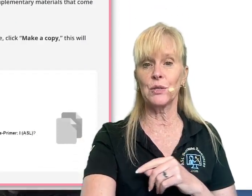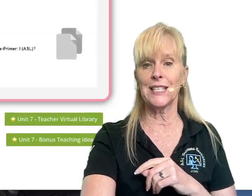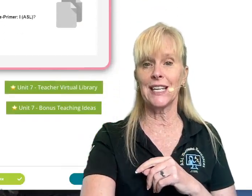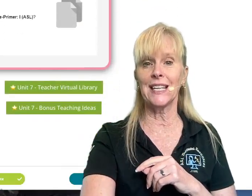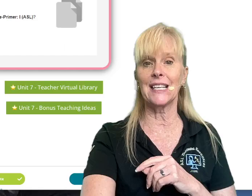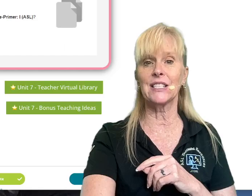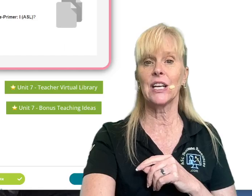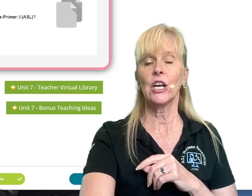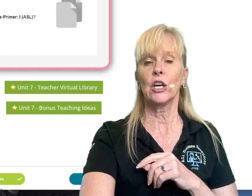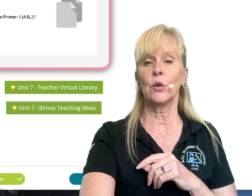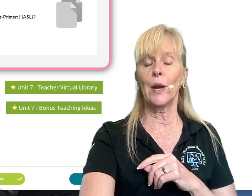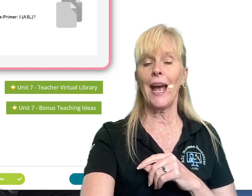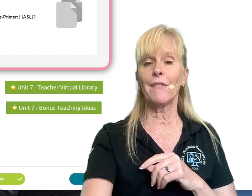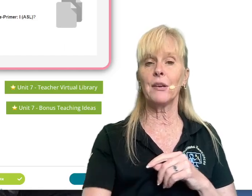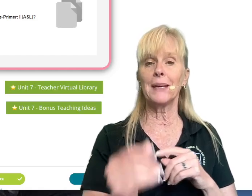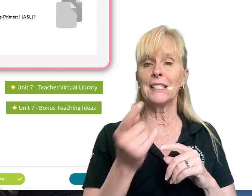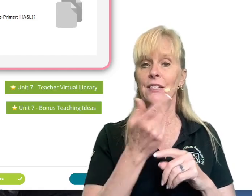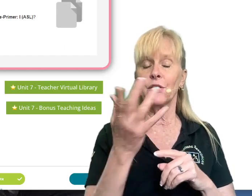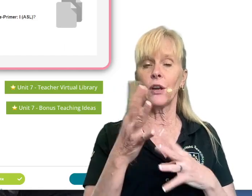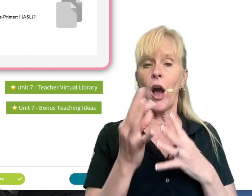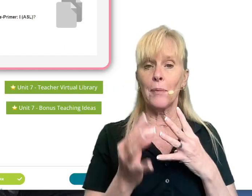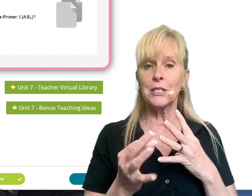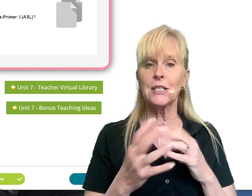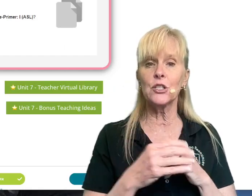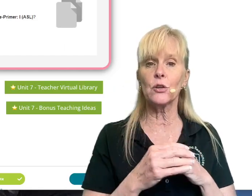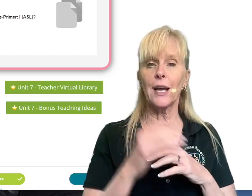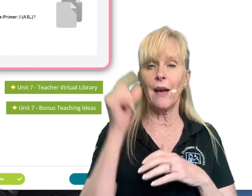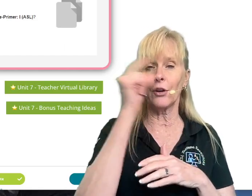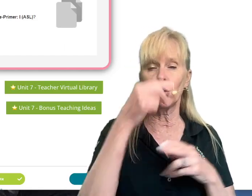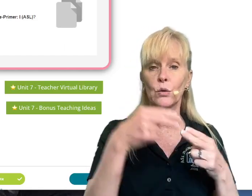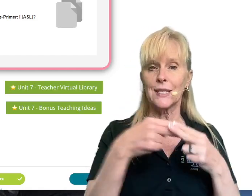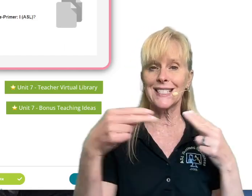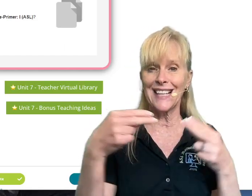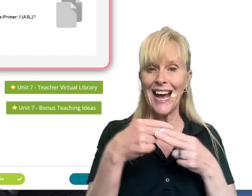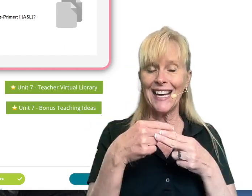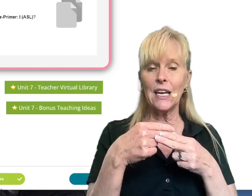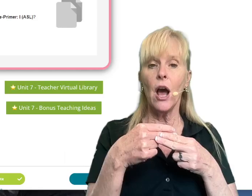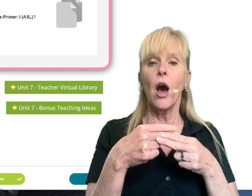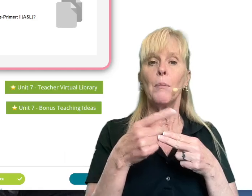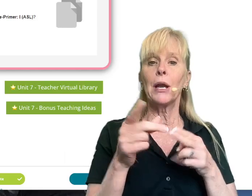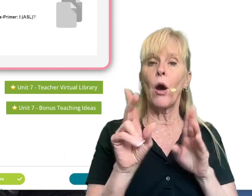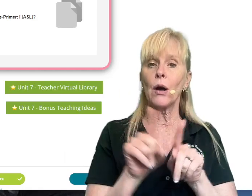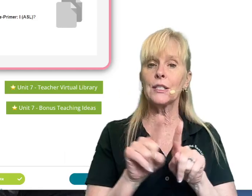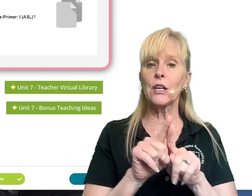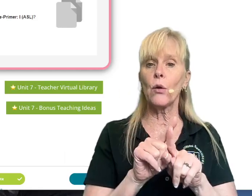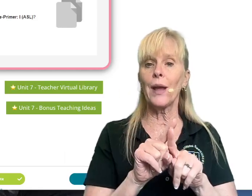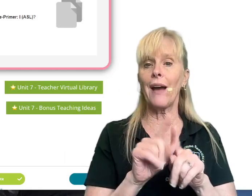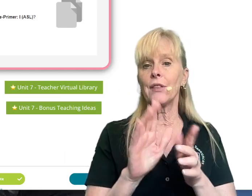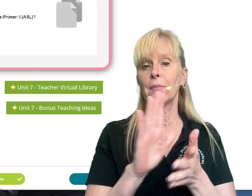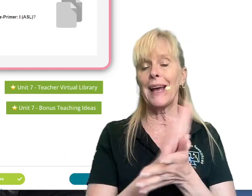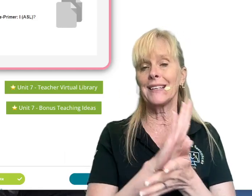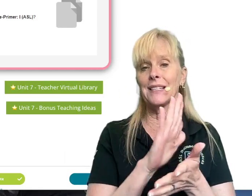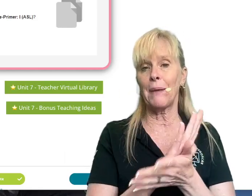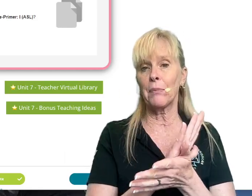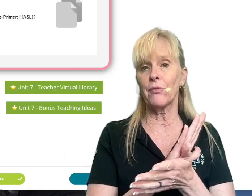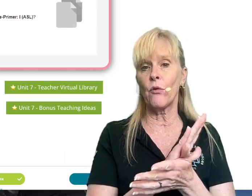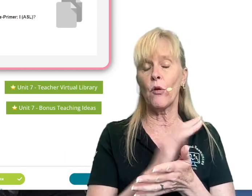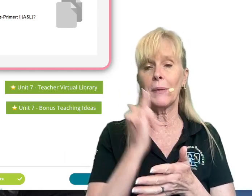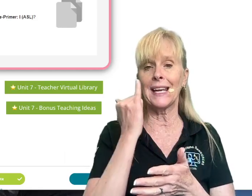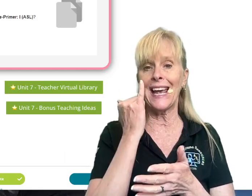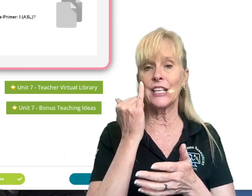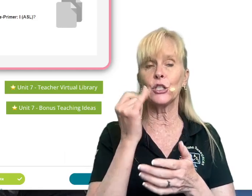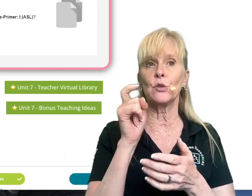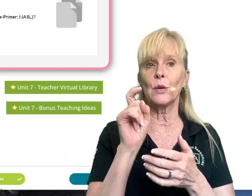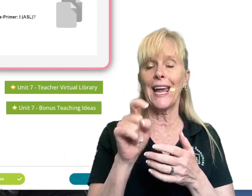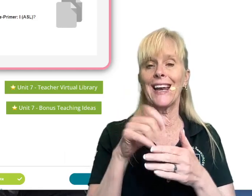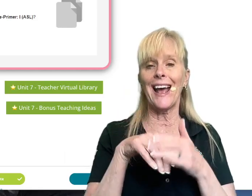make sure you see in these. We have them in different options. You're going to have a Google slide, but also we have them as a paper form